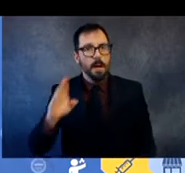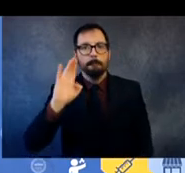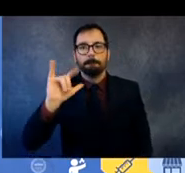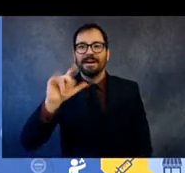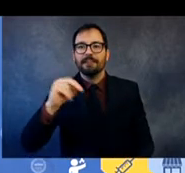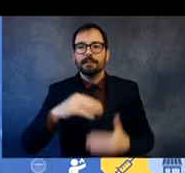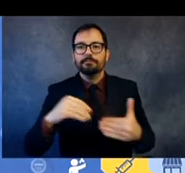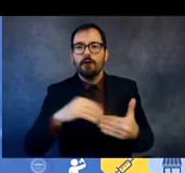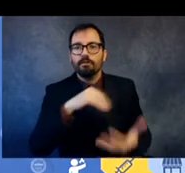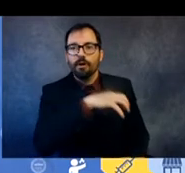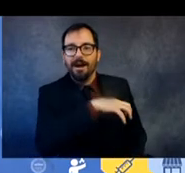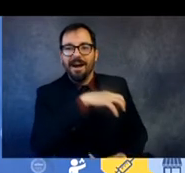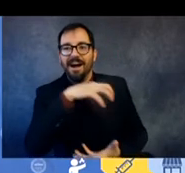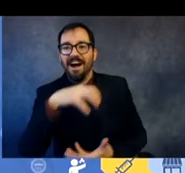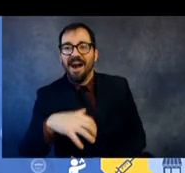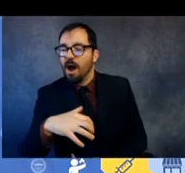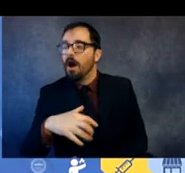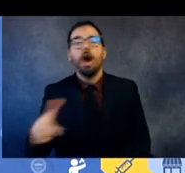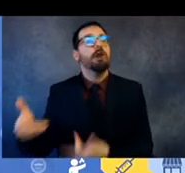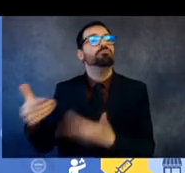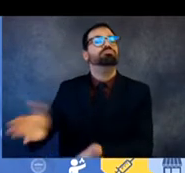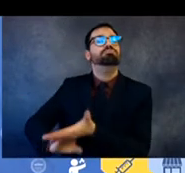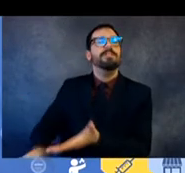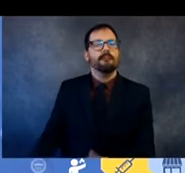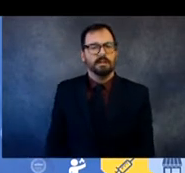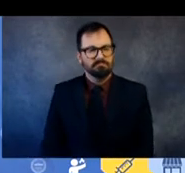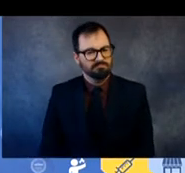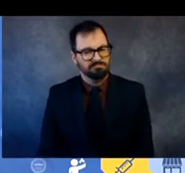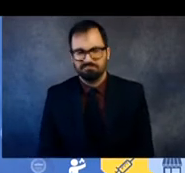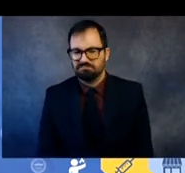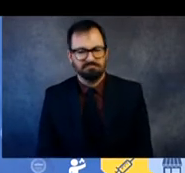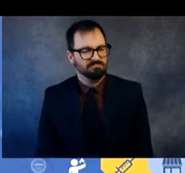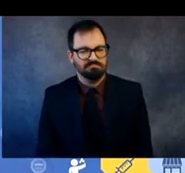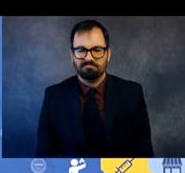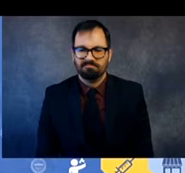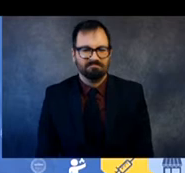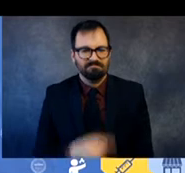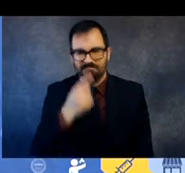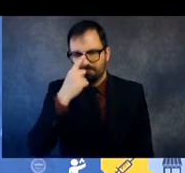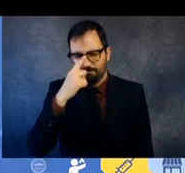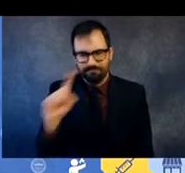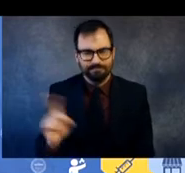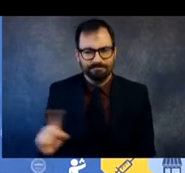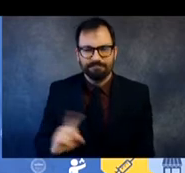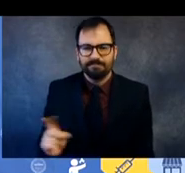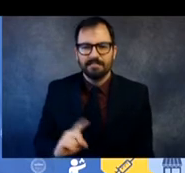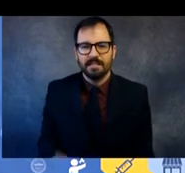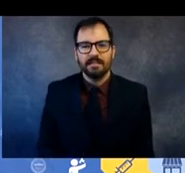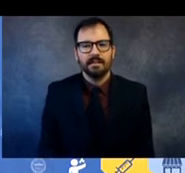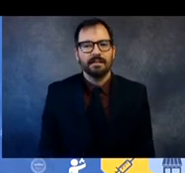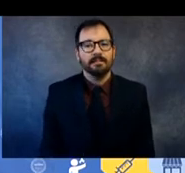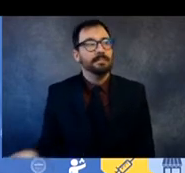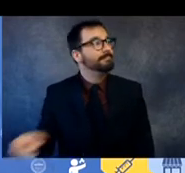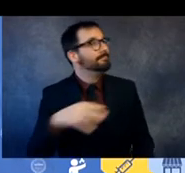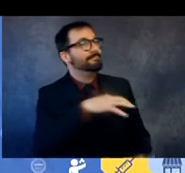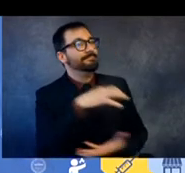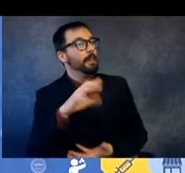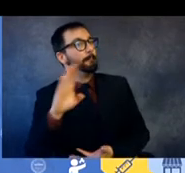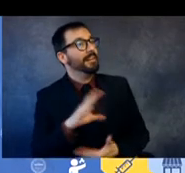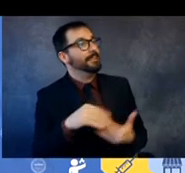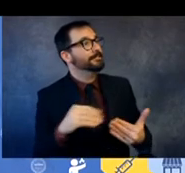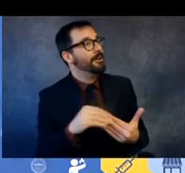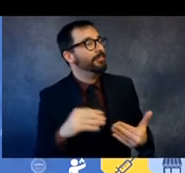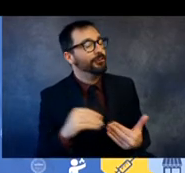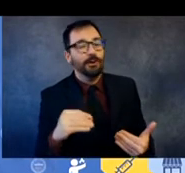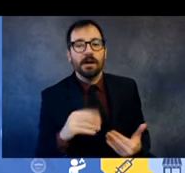lay people off? I don't think so. Or they're going to take the $1 billion and then leave people stranded? That doesn't work for us